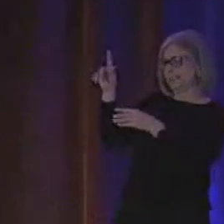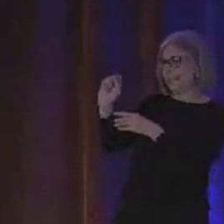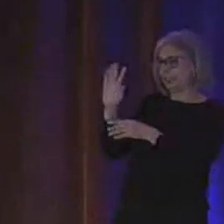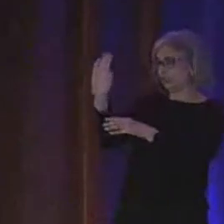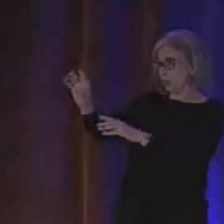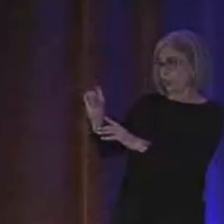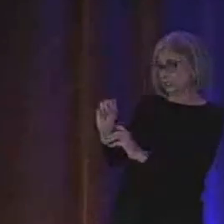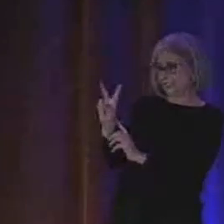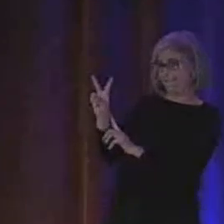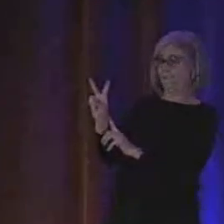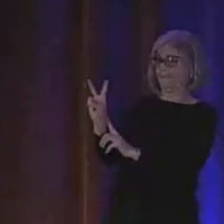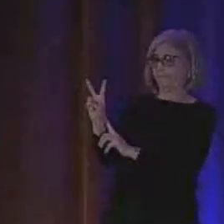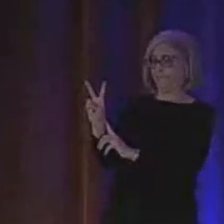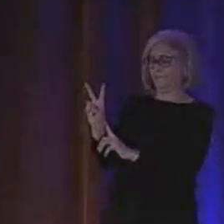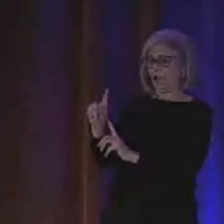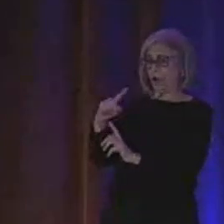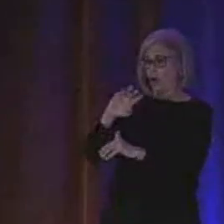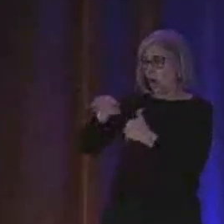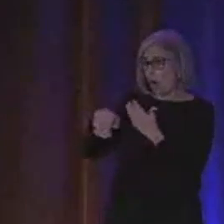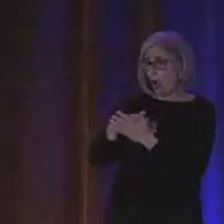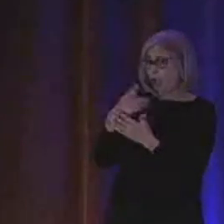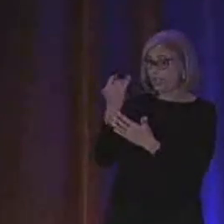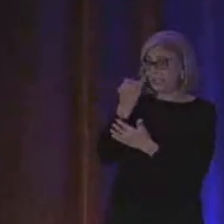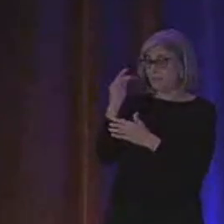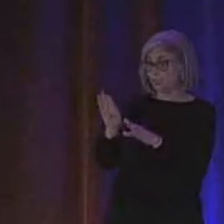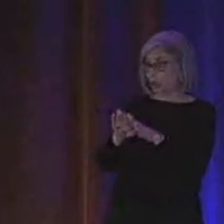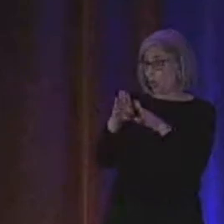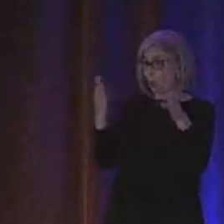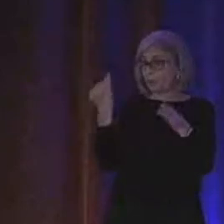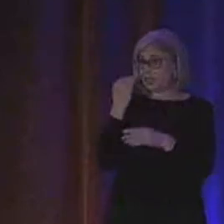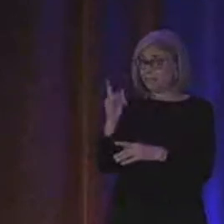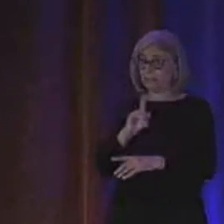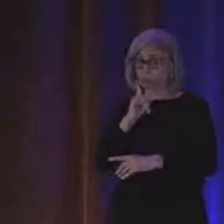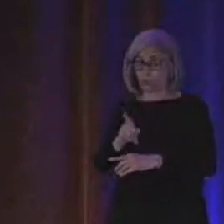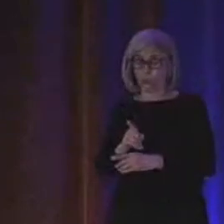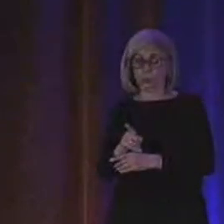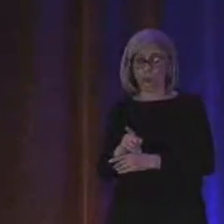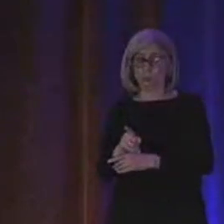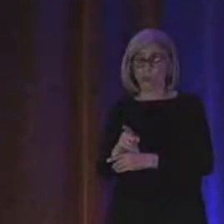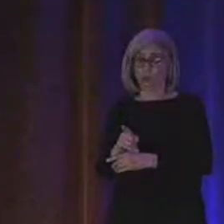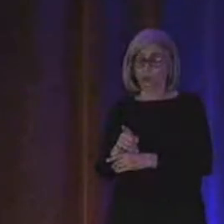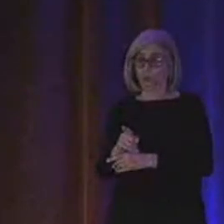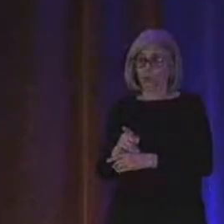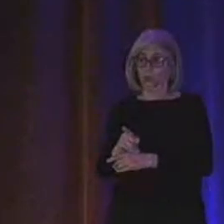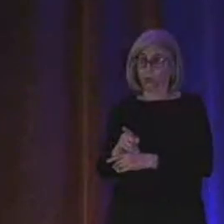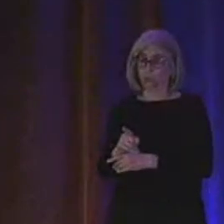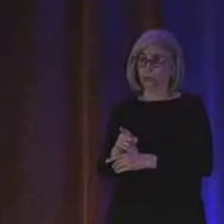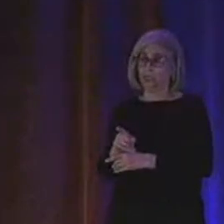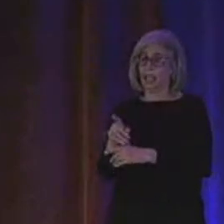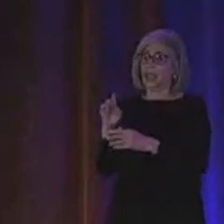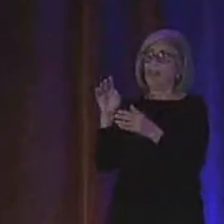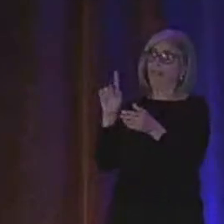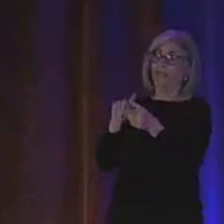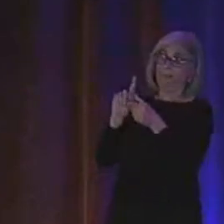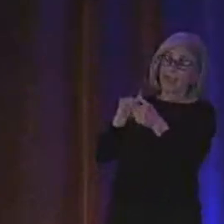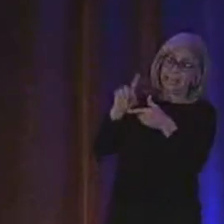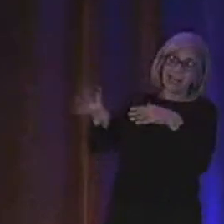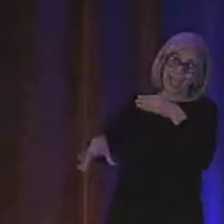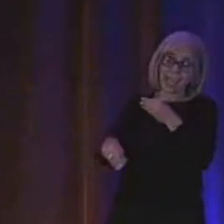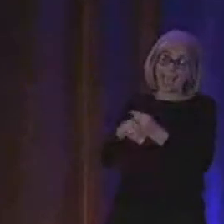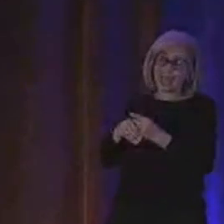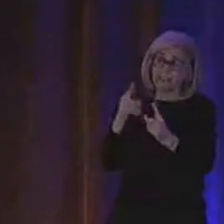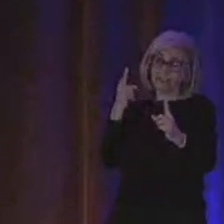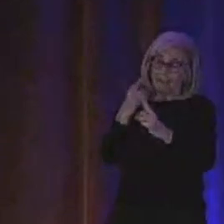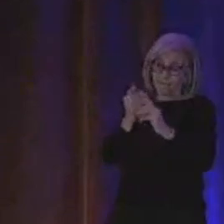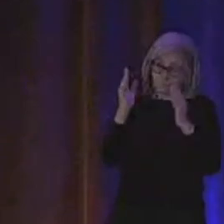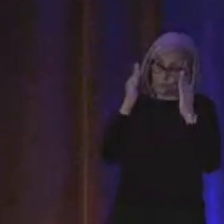So your children only render if isOpen is true. And you have your state management in, and then you'll add some targeted